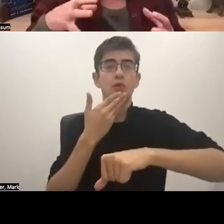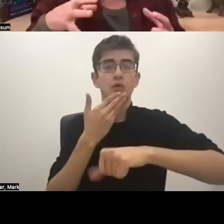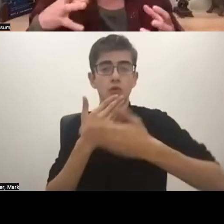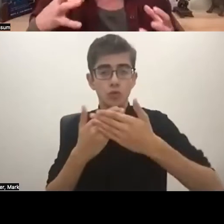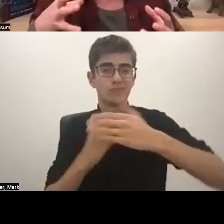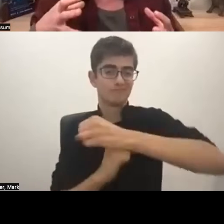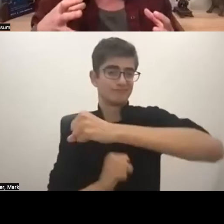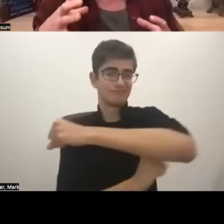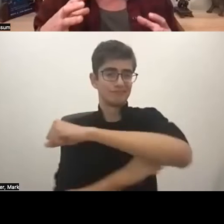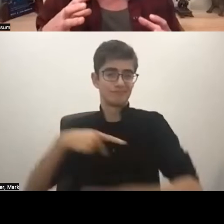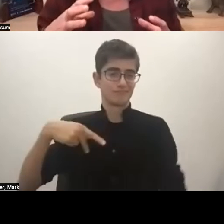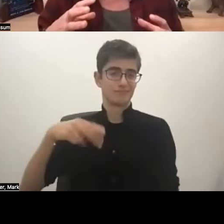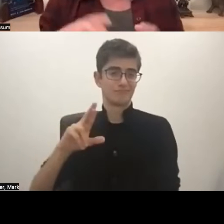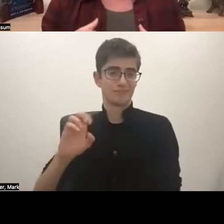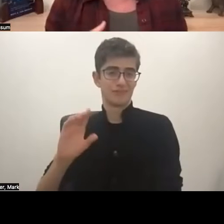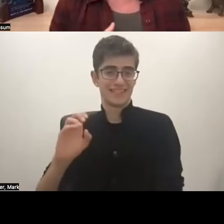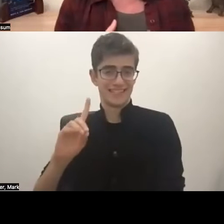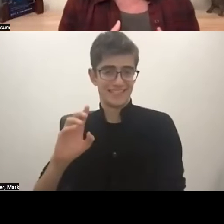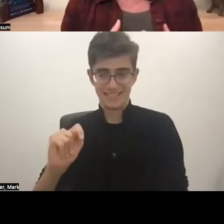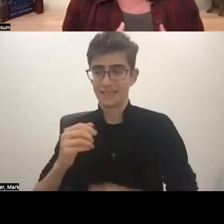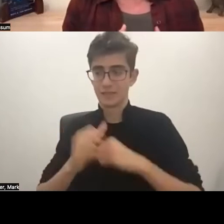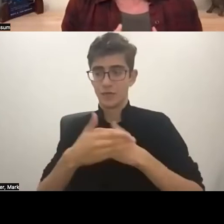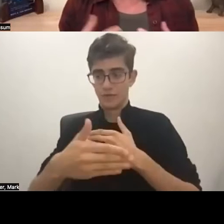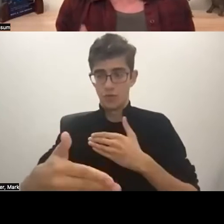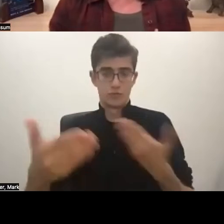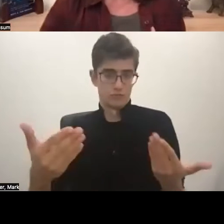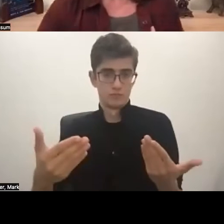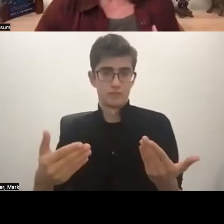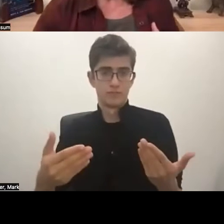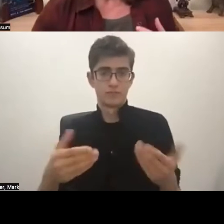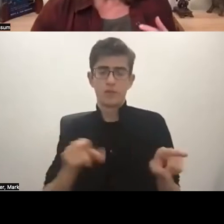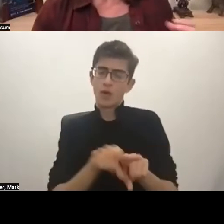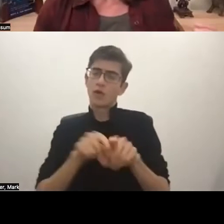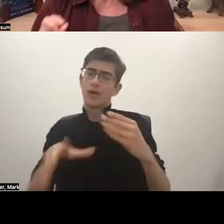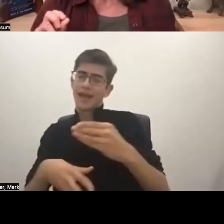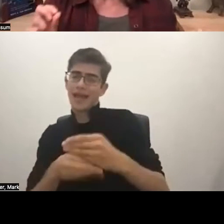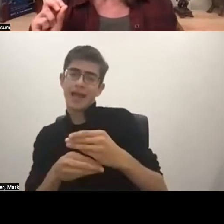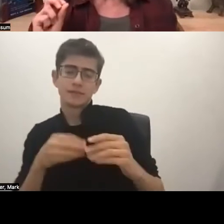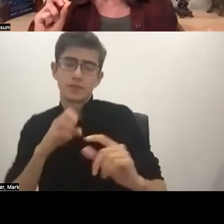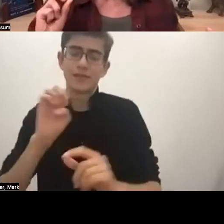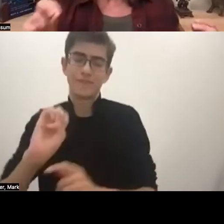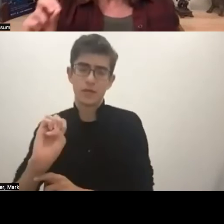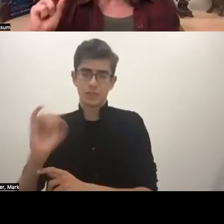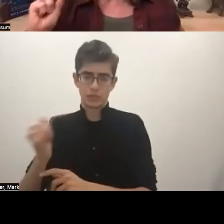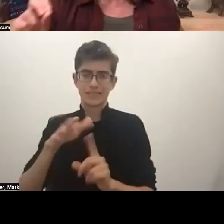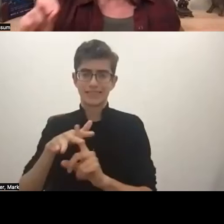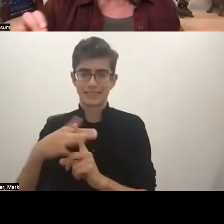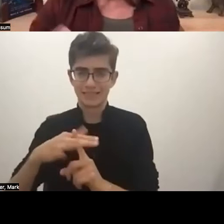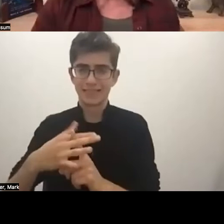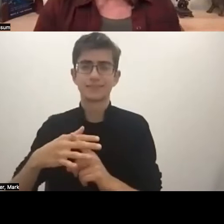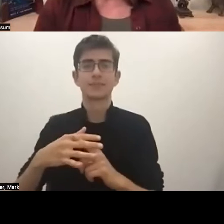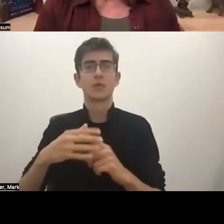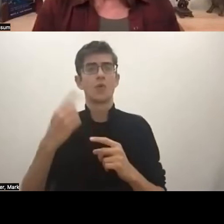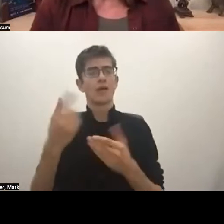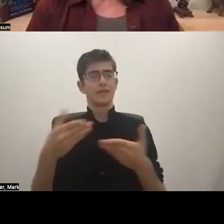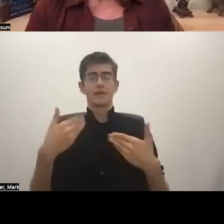offer in the environmental justice context, to add to what Anthony said, I think one of the incredibly powerful